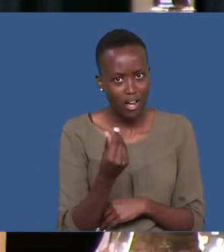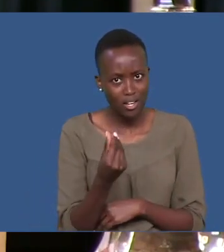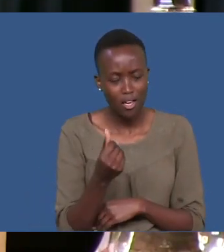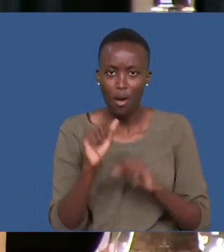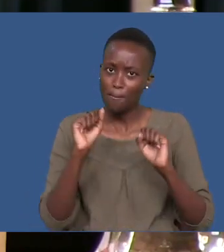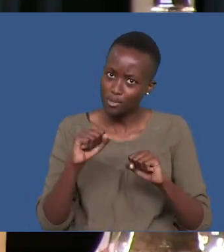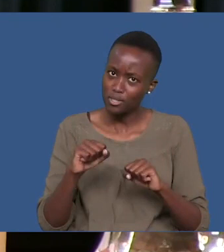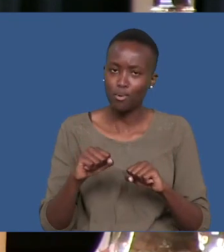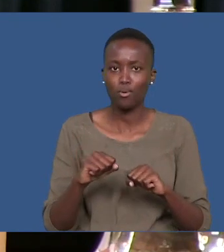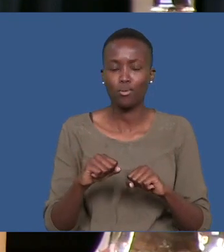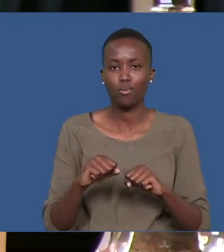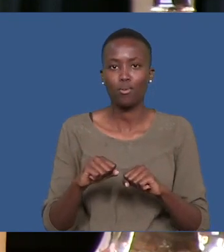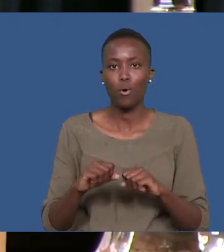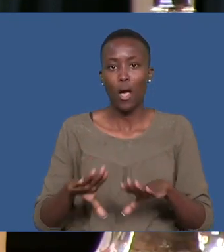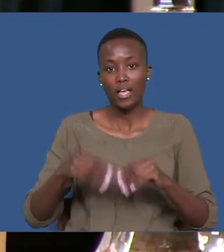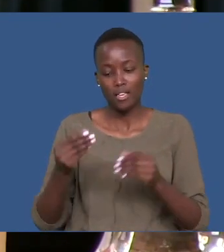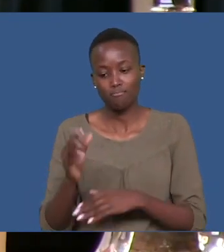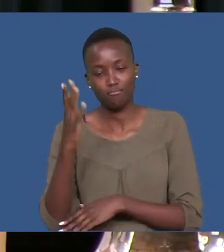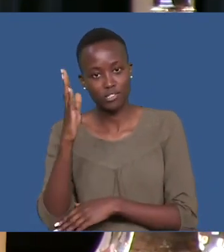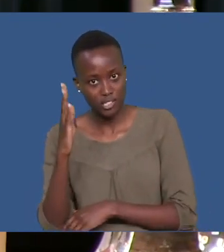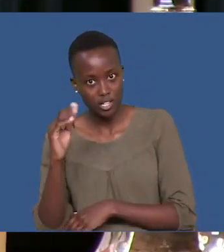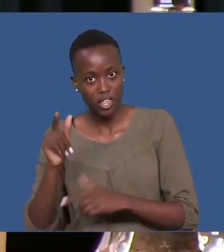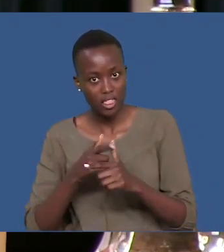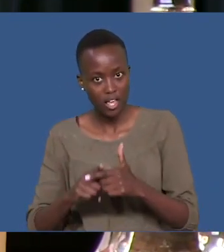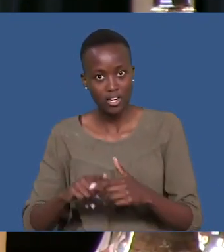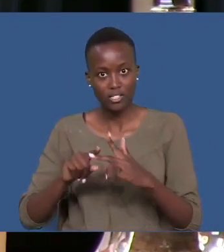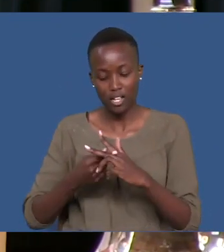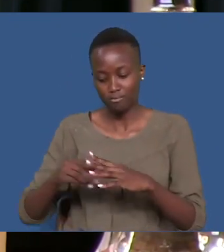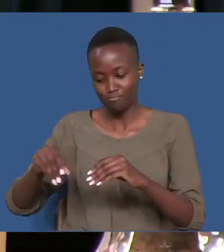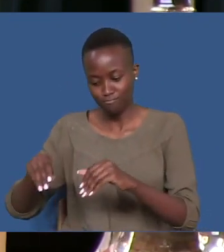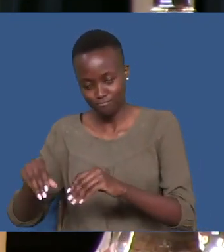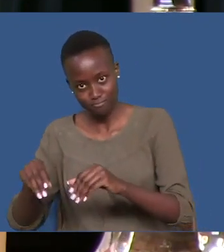bit of resource so that they too can start a small